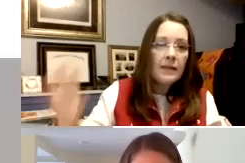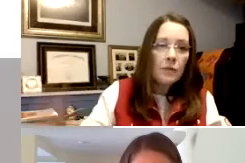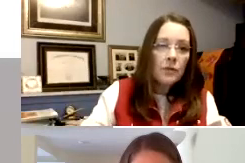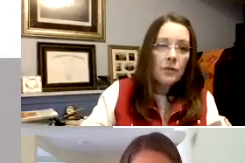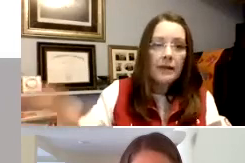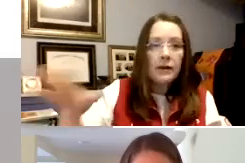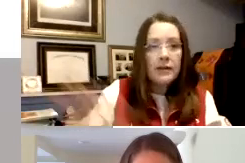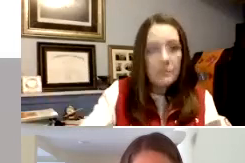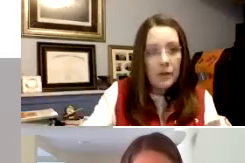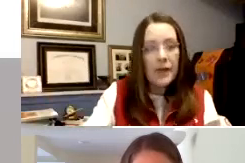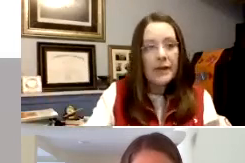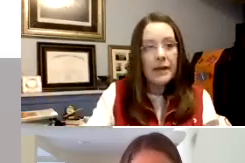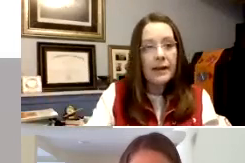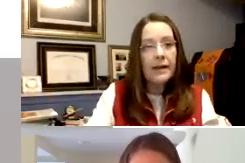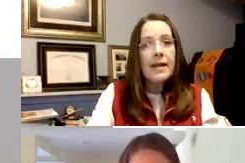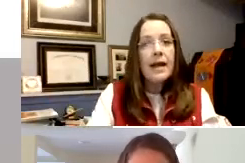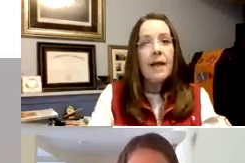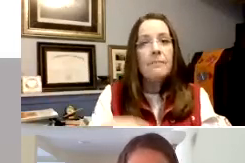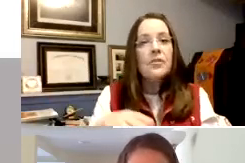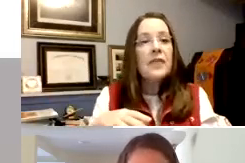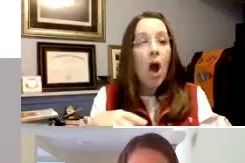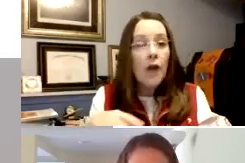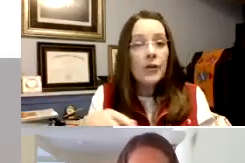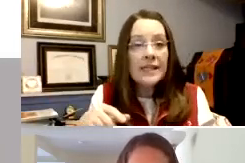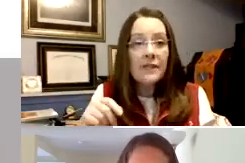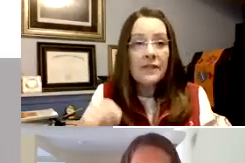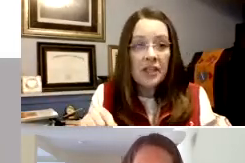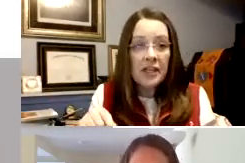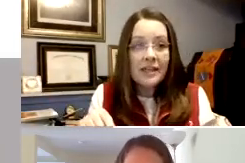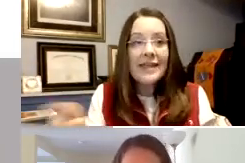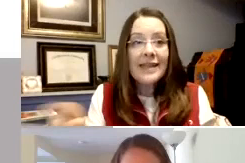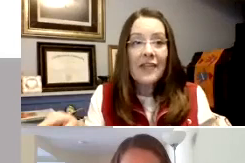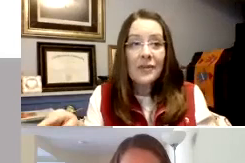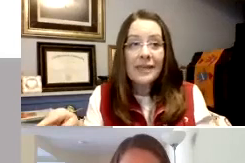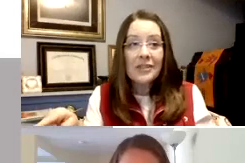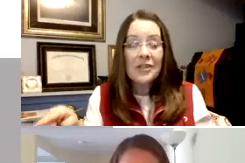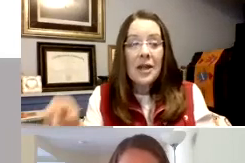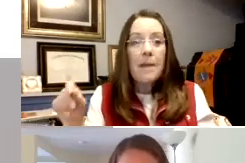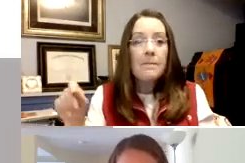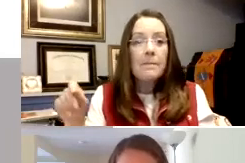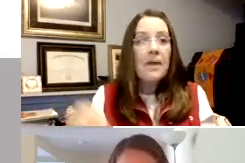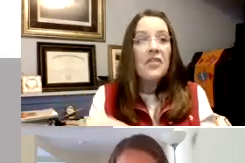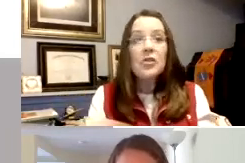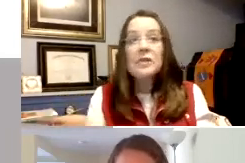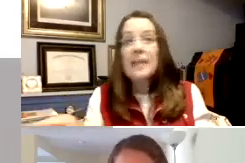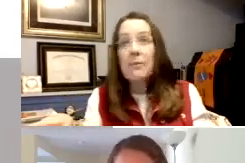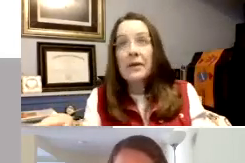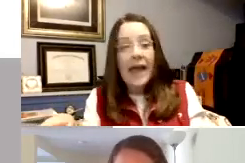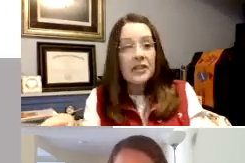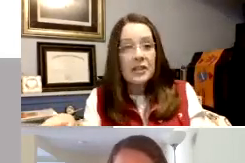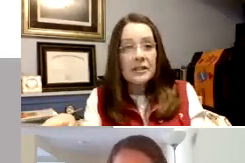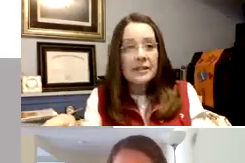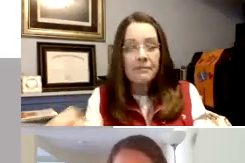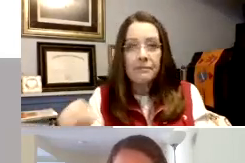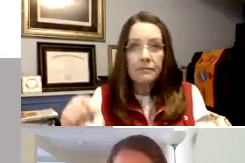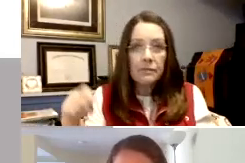or they moved their hand on it, or they put their hand on it. So they are using their vision to guide their reach, but they're two separate